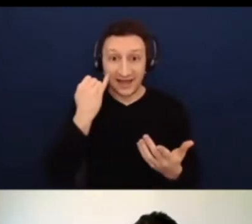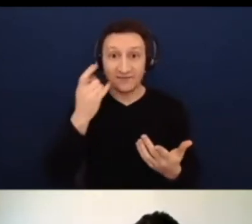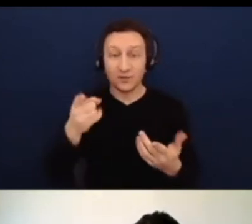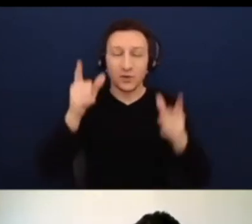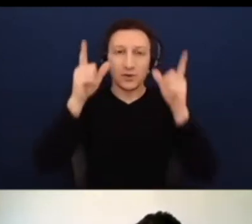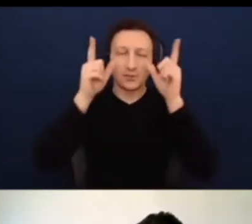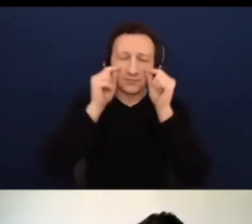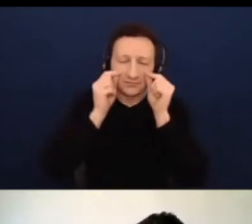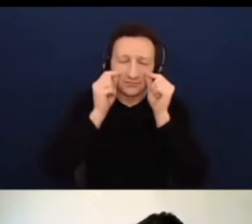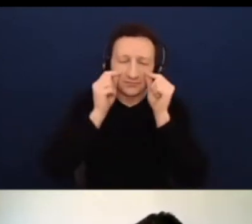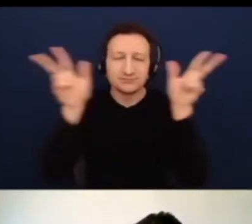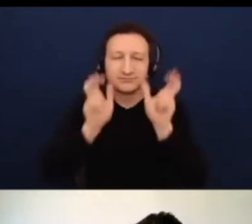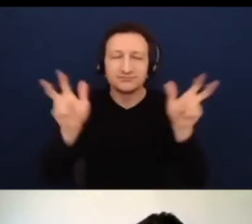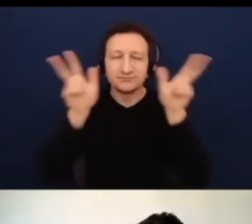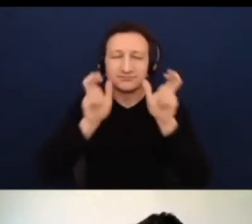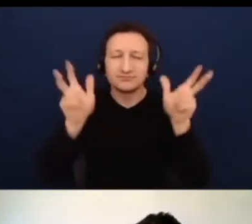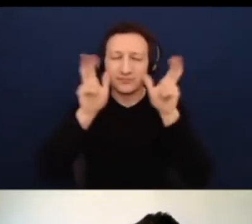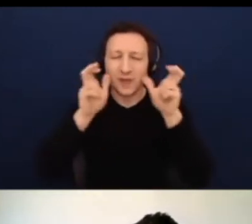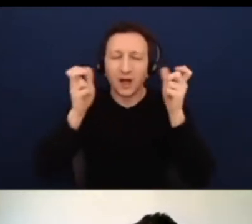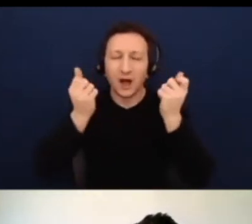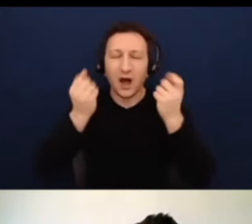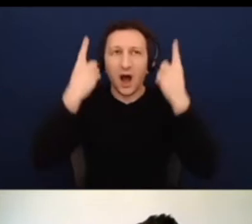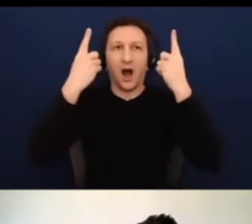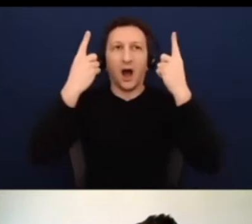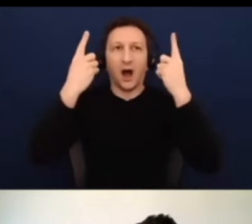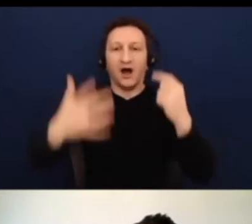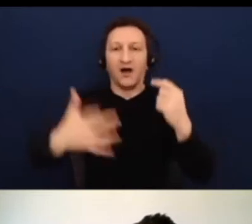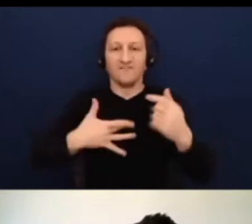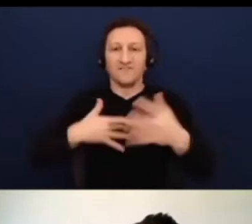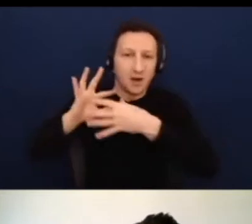it, you have a momentum that you are connected to.